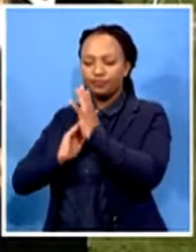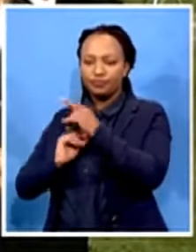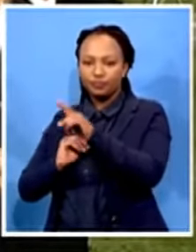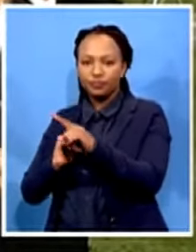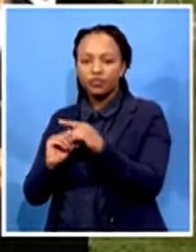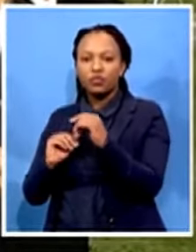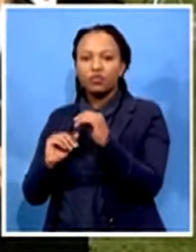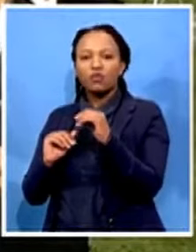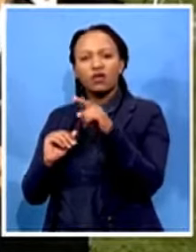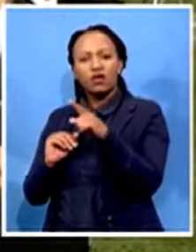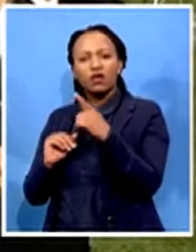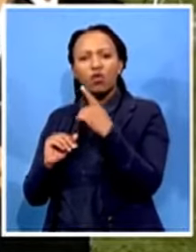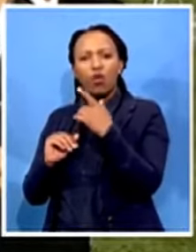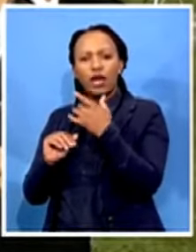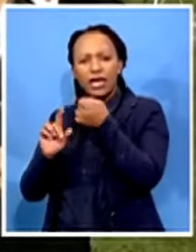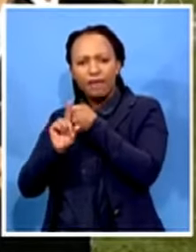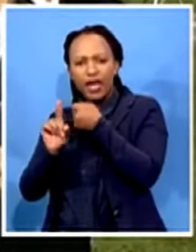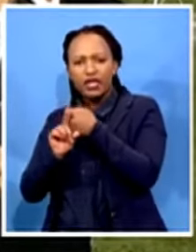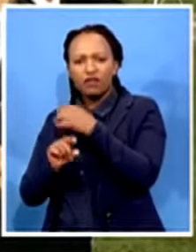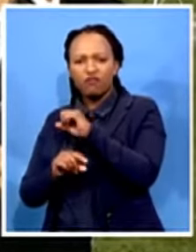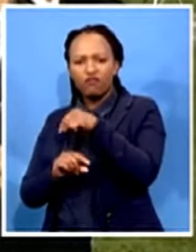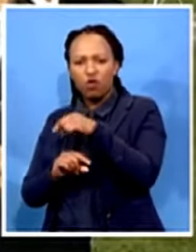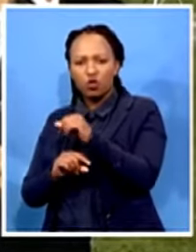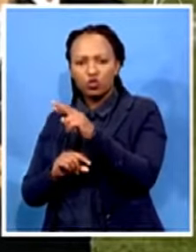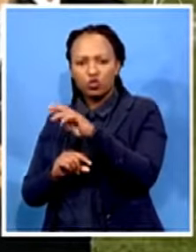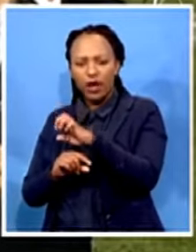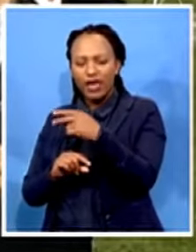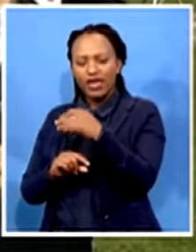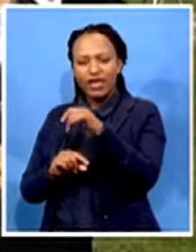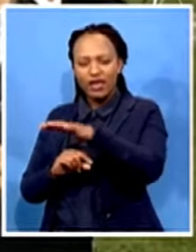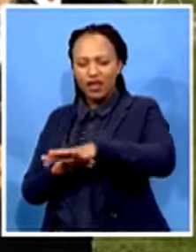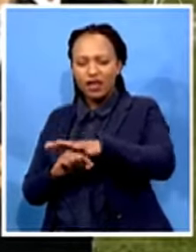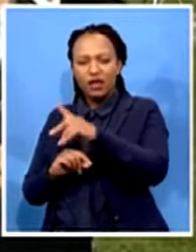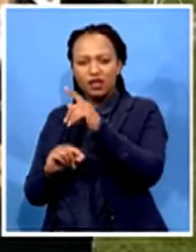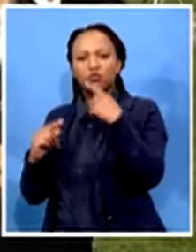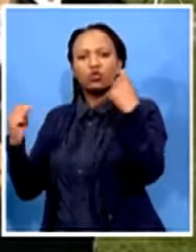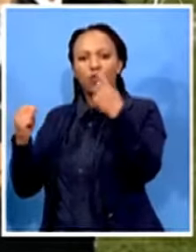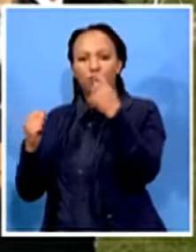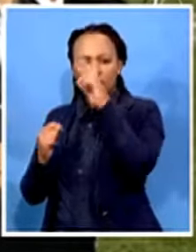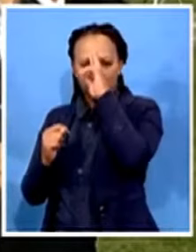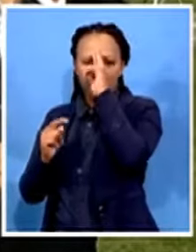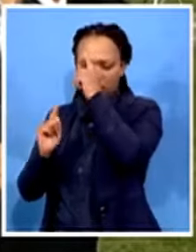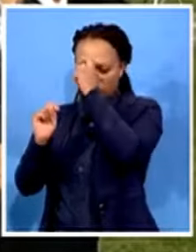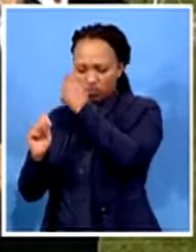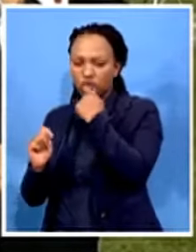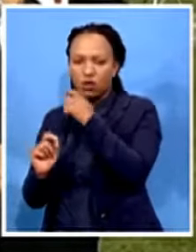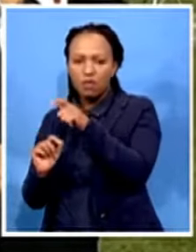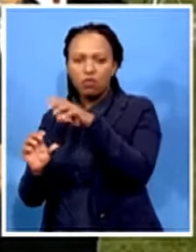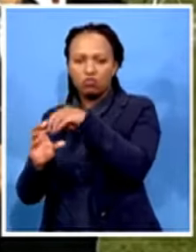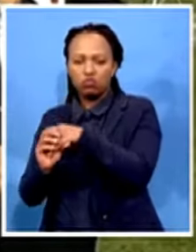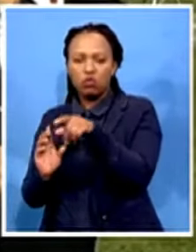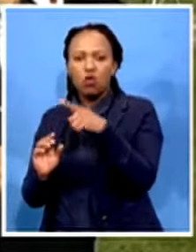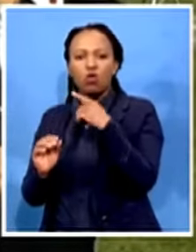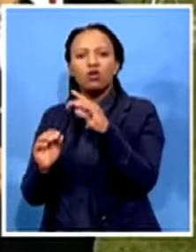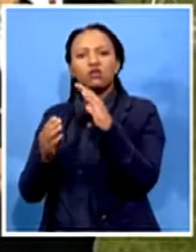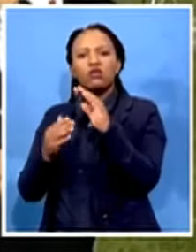the need to commemorate and to honour those who went, in your case, you have relatives that fought in Tripoli that have come